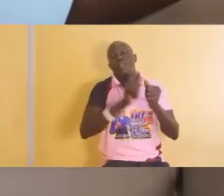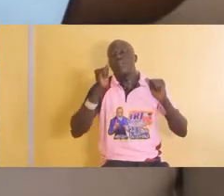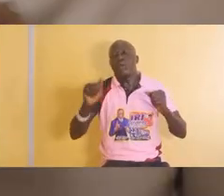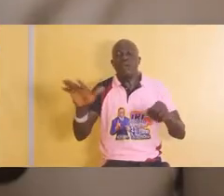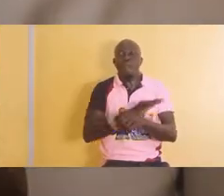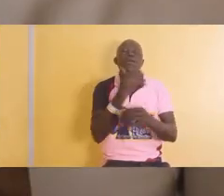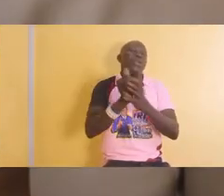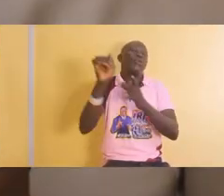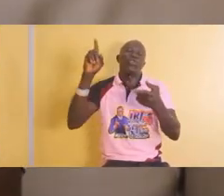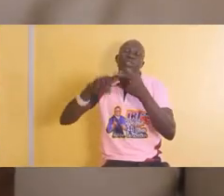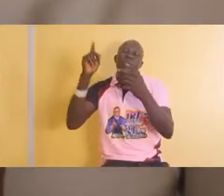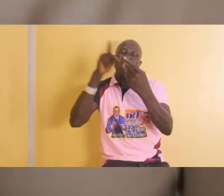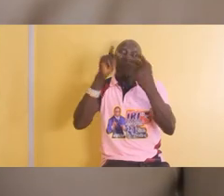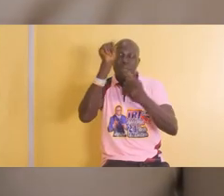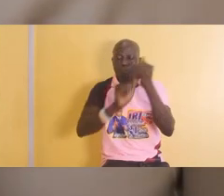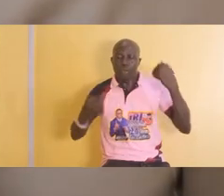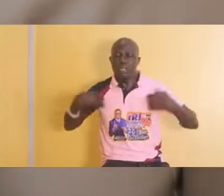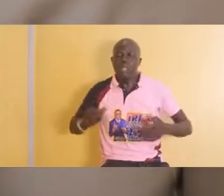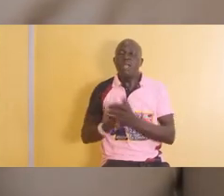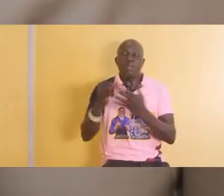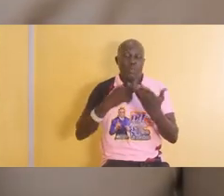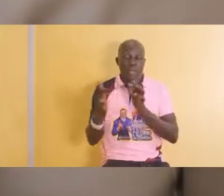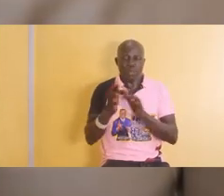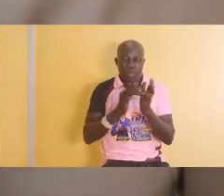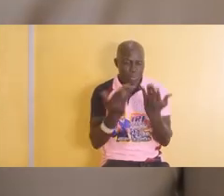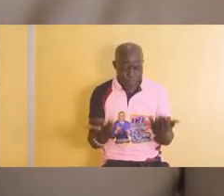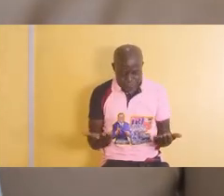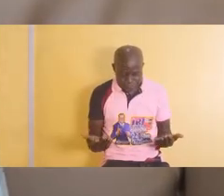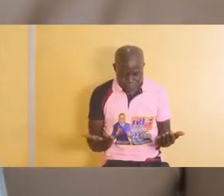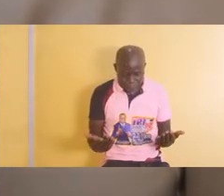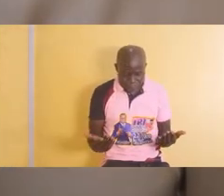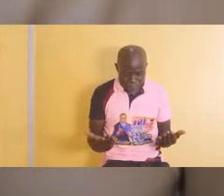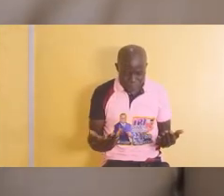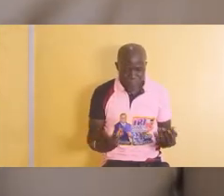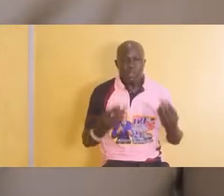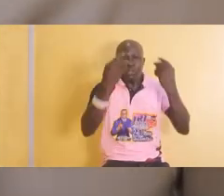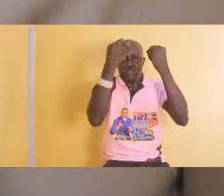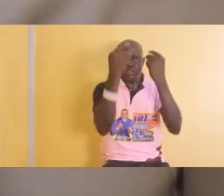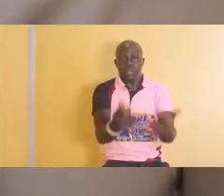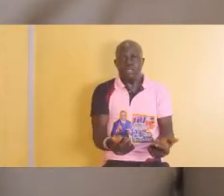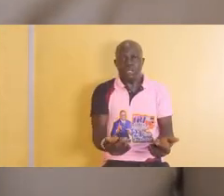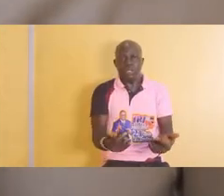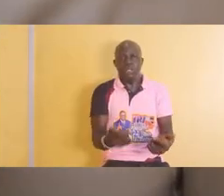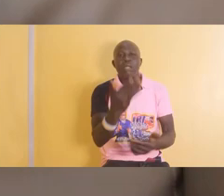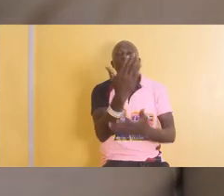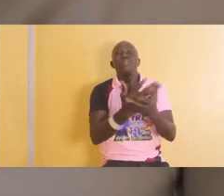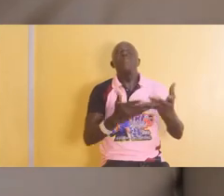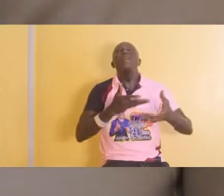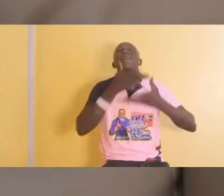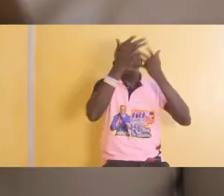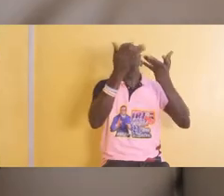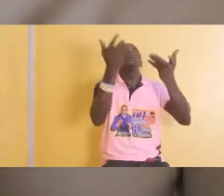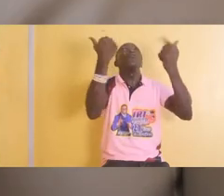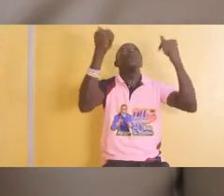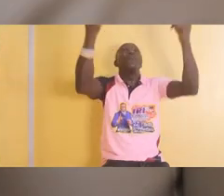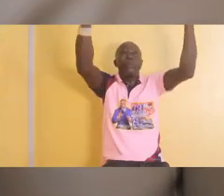yo fara ka gbogbo eniyan e ka bi be de kilo sele jona lojiji lo jiji iro si ti orun wa iro ti orun